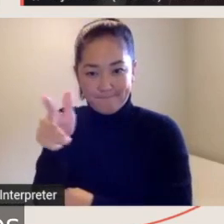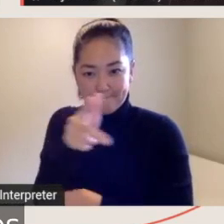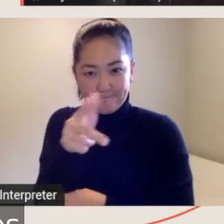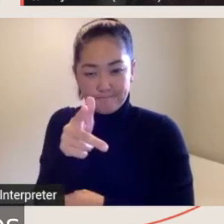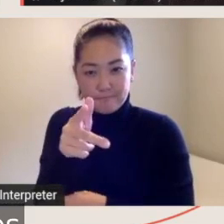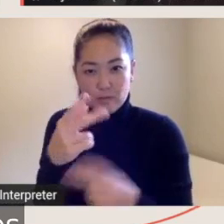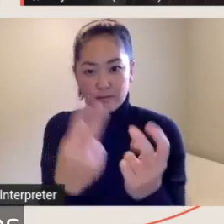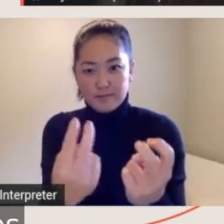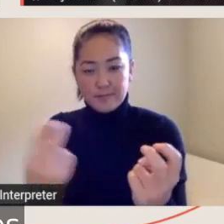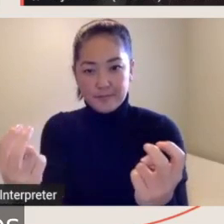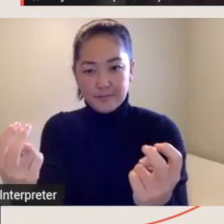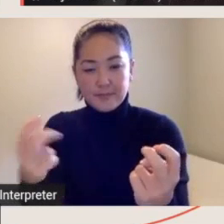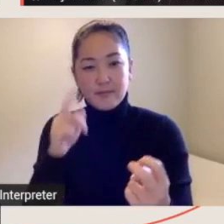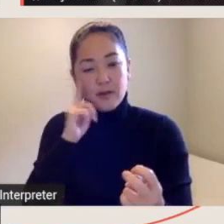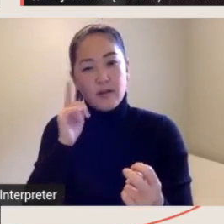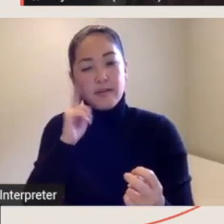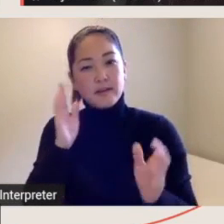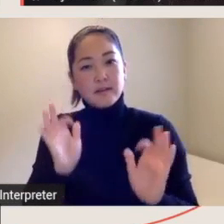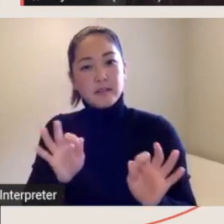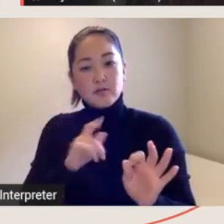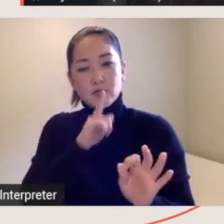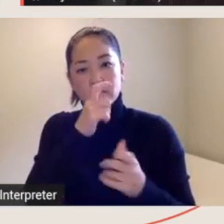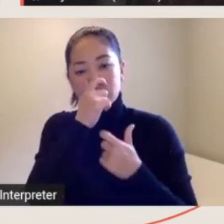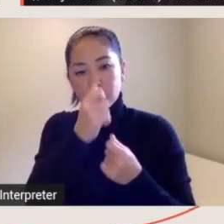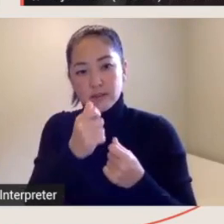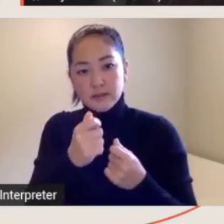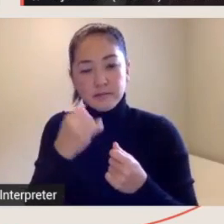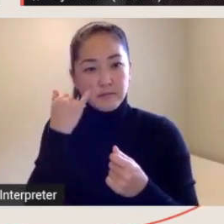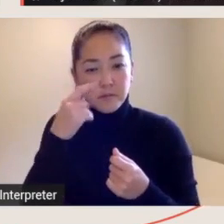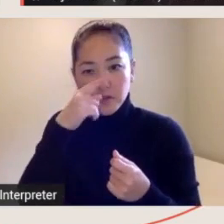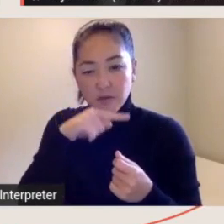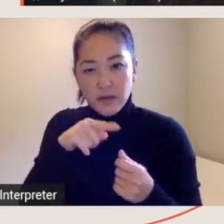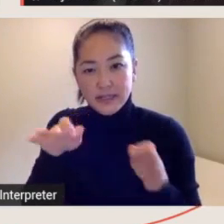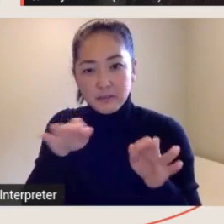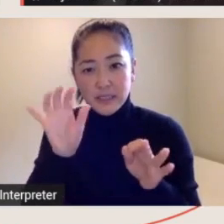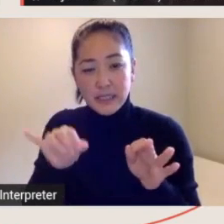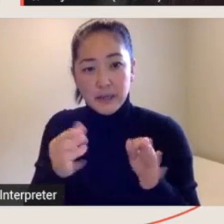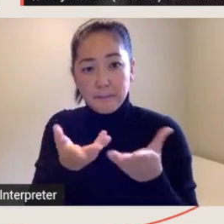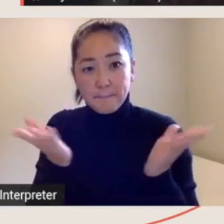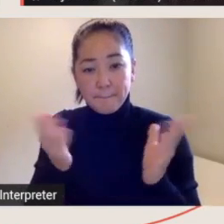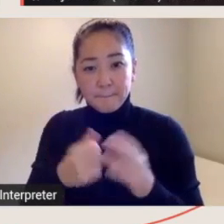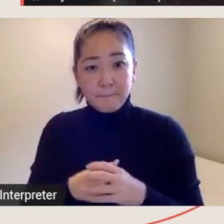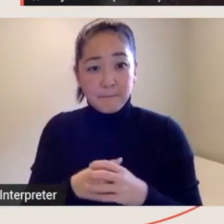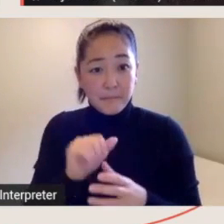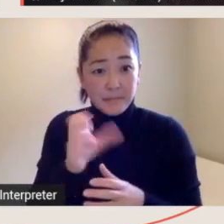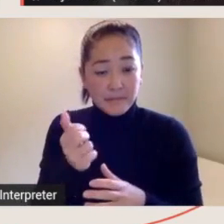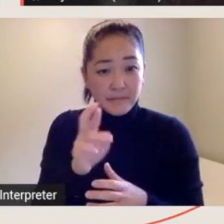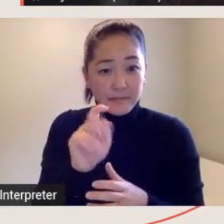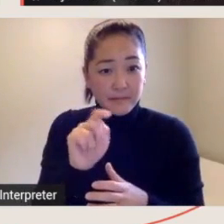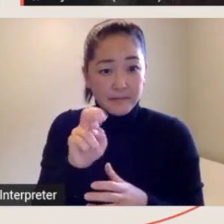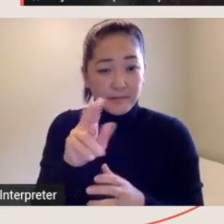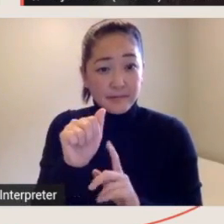found those choices really interesting. And I was wondering if you could talk about that kind of framing and that choice. Christina, maybe you